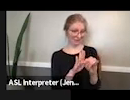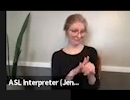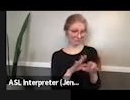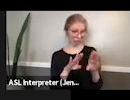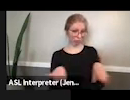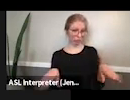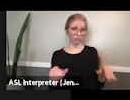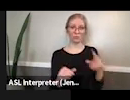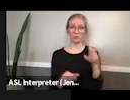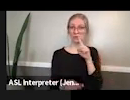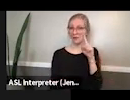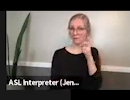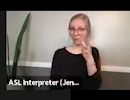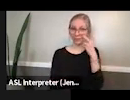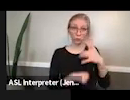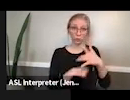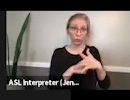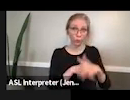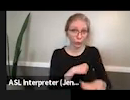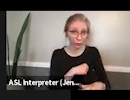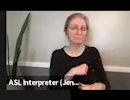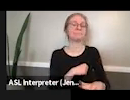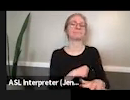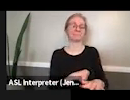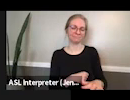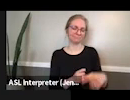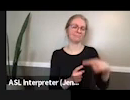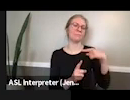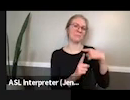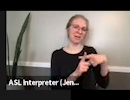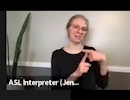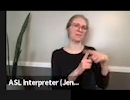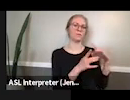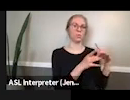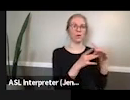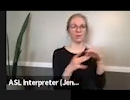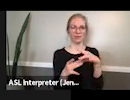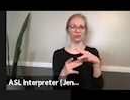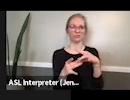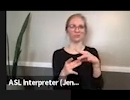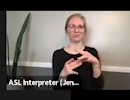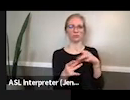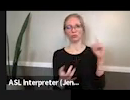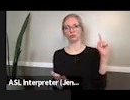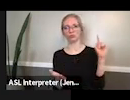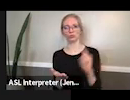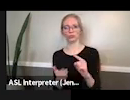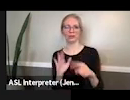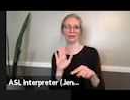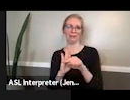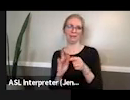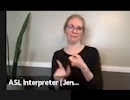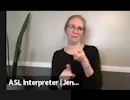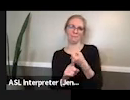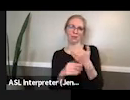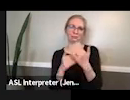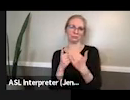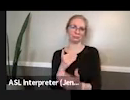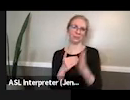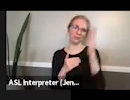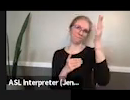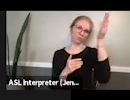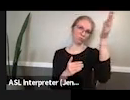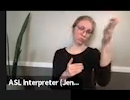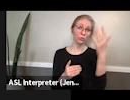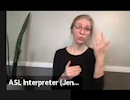early, there's a very positive correlation with a reduction of negative impacts in the future, because we've